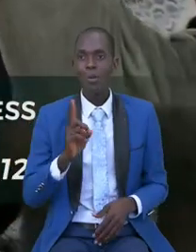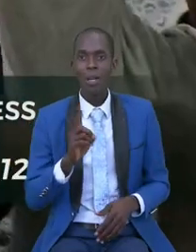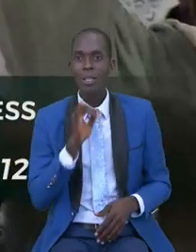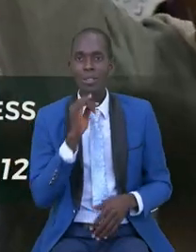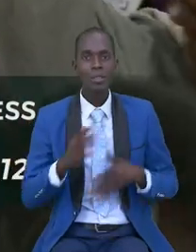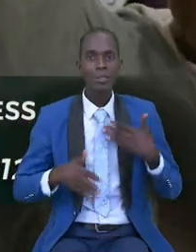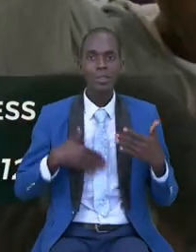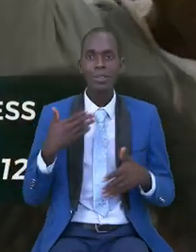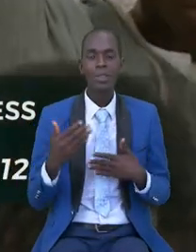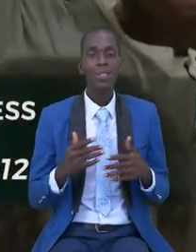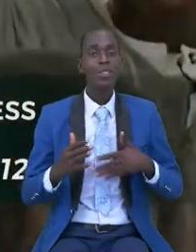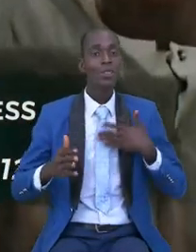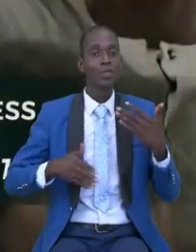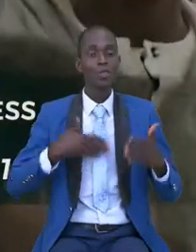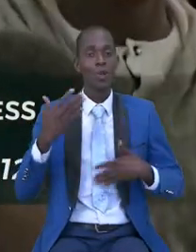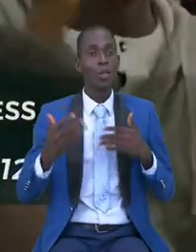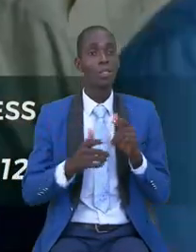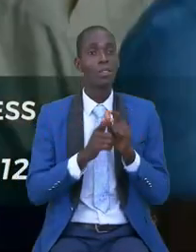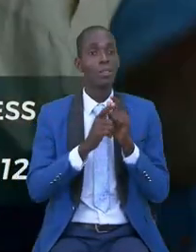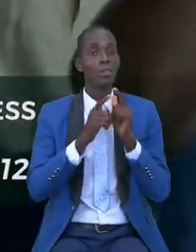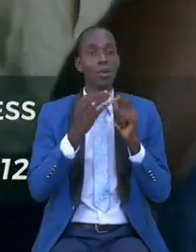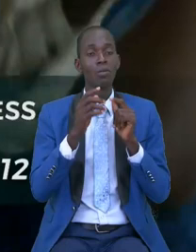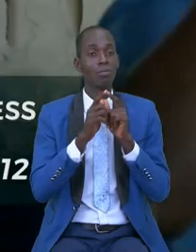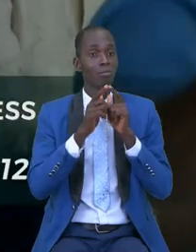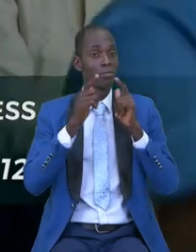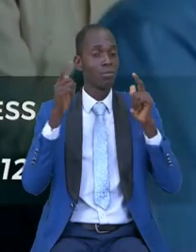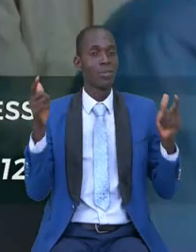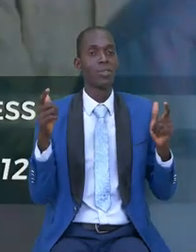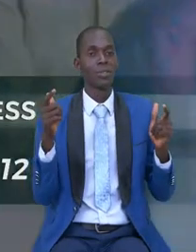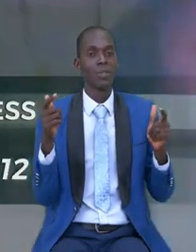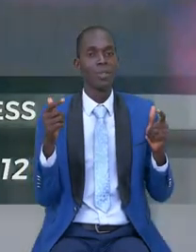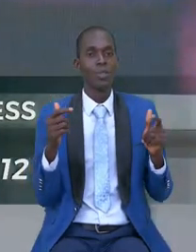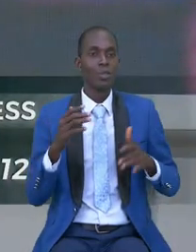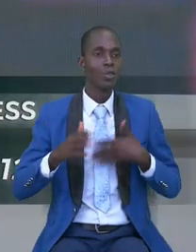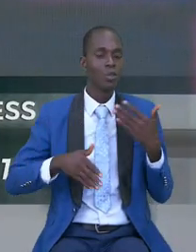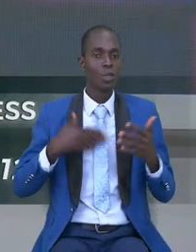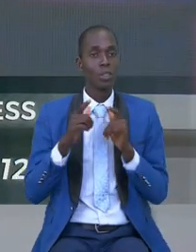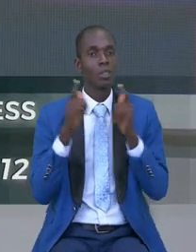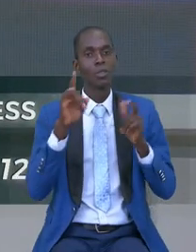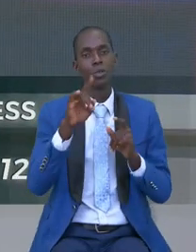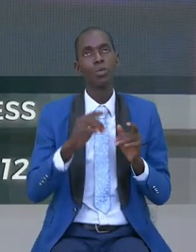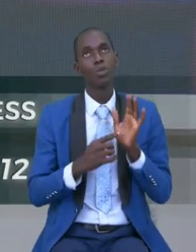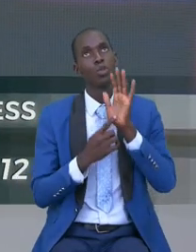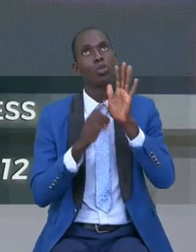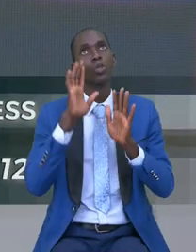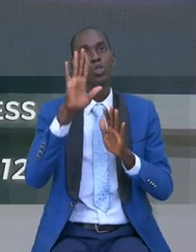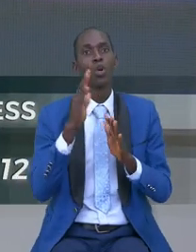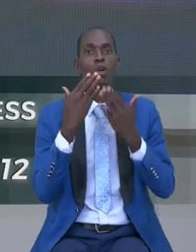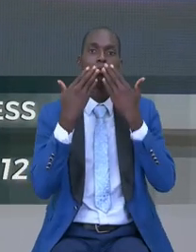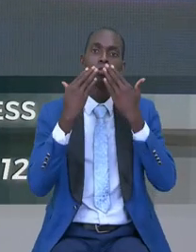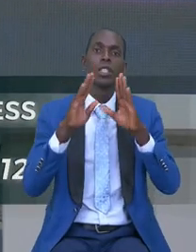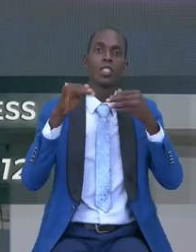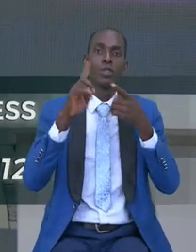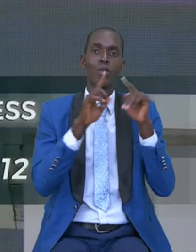Joy unspeakable. You express your thanksgiving to the Lord. You express